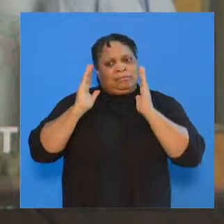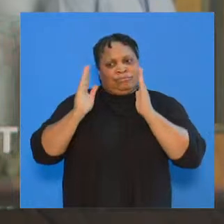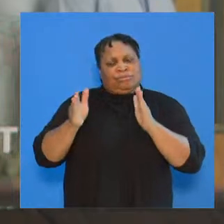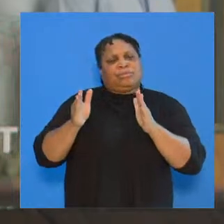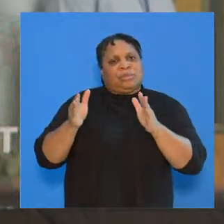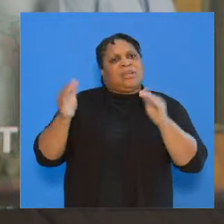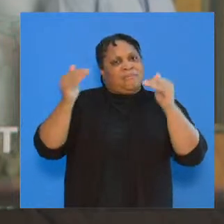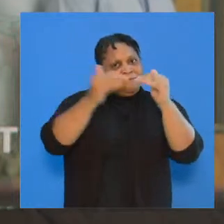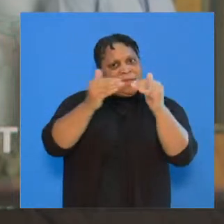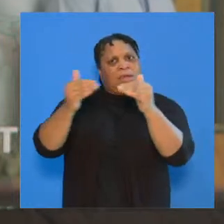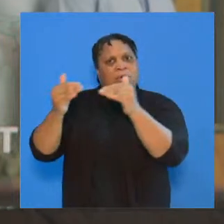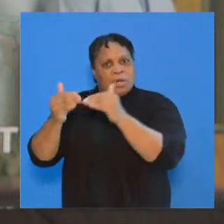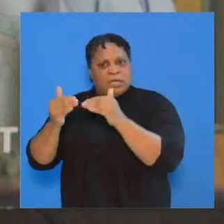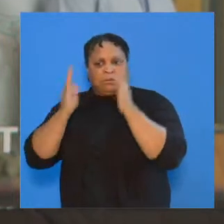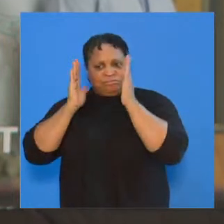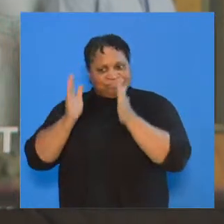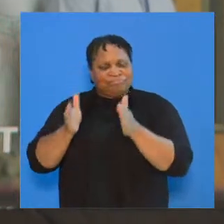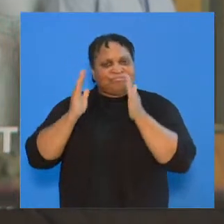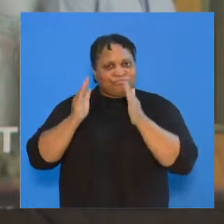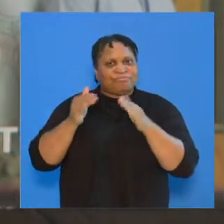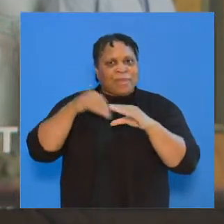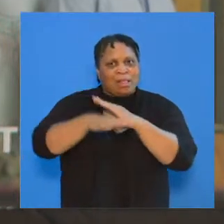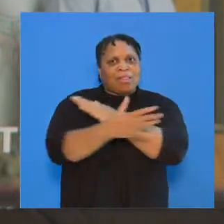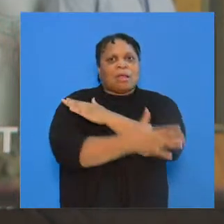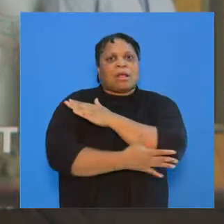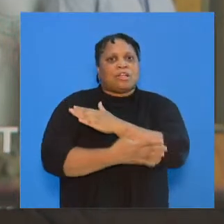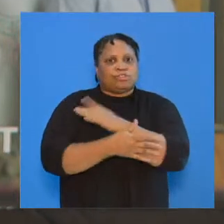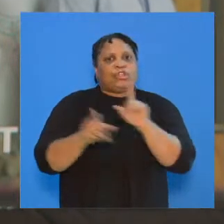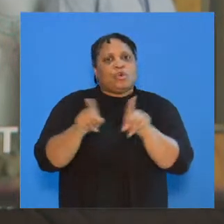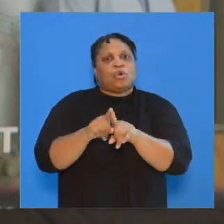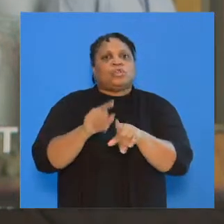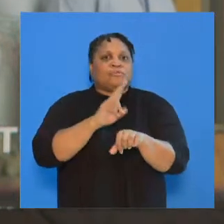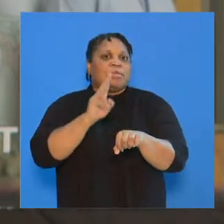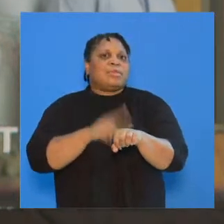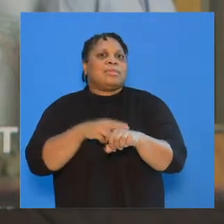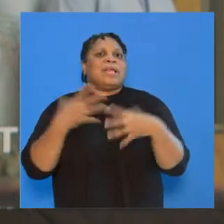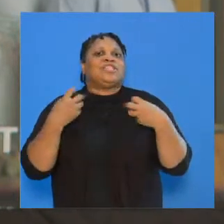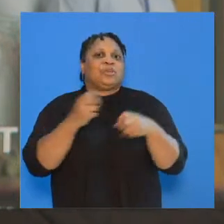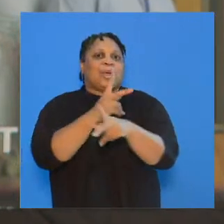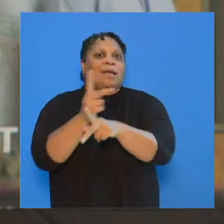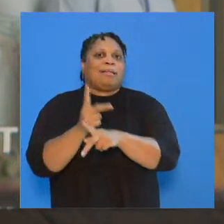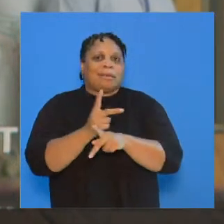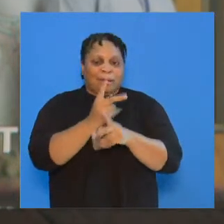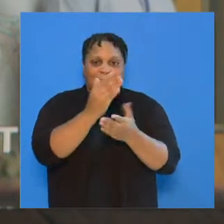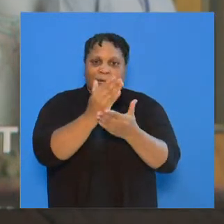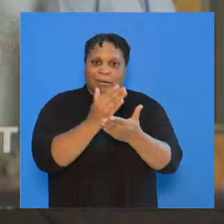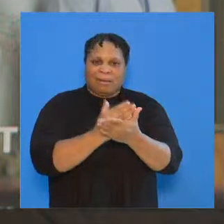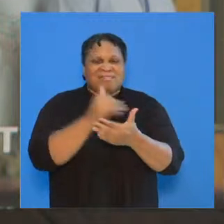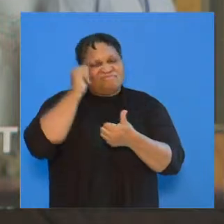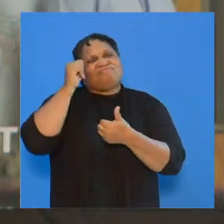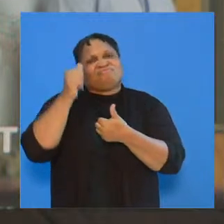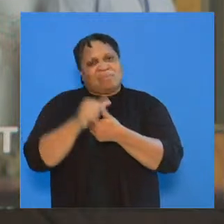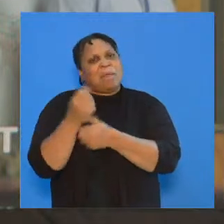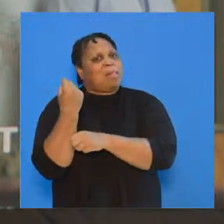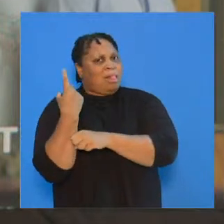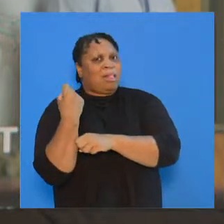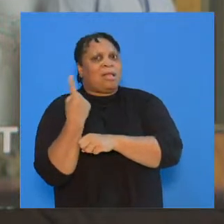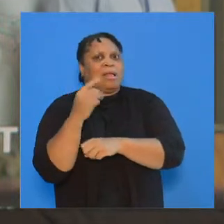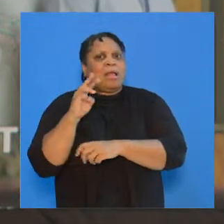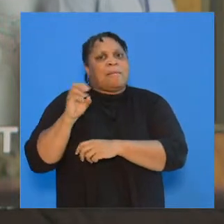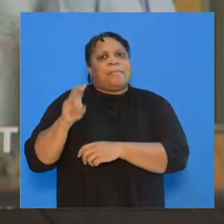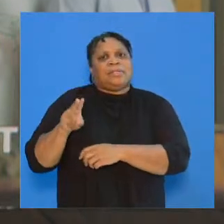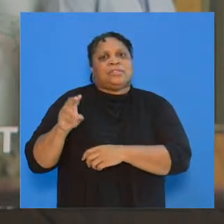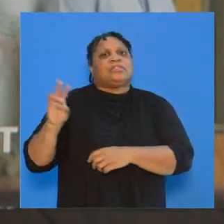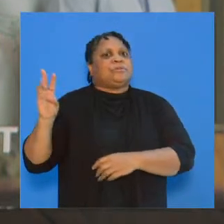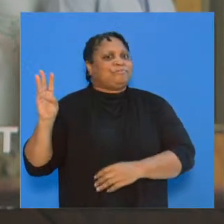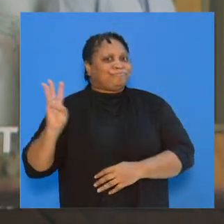in our economy. CURB also called for national health care. And listeners will recall that last year, Minister of Health Kim